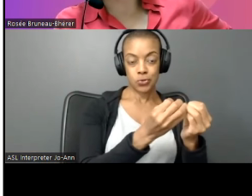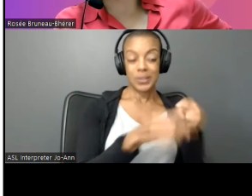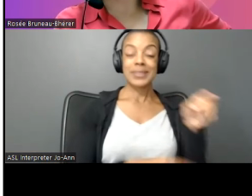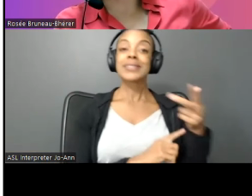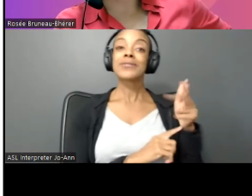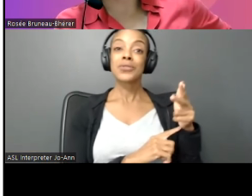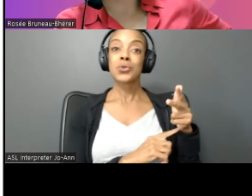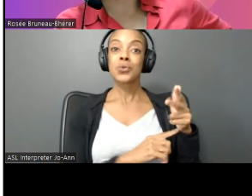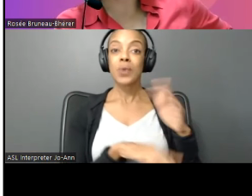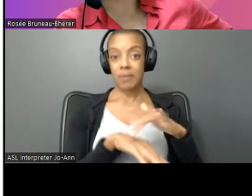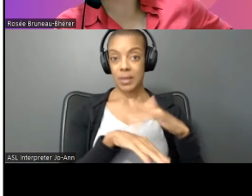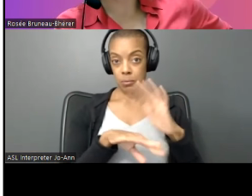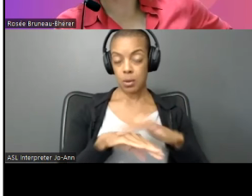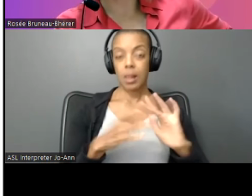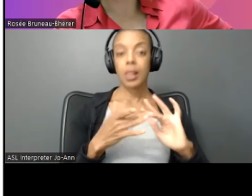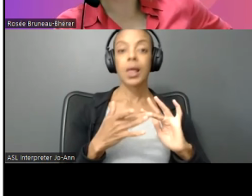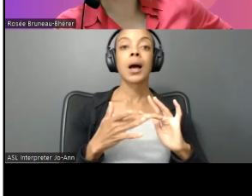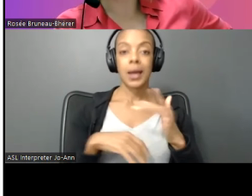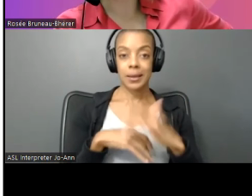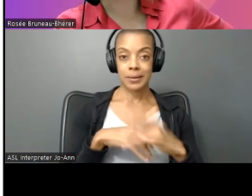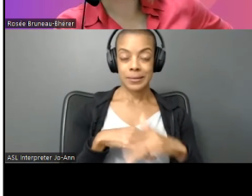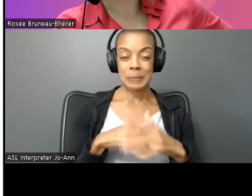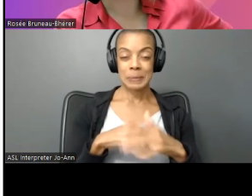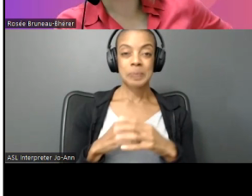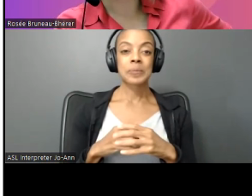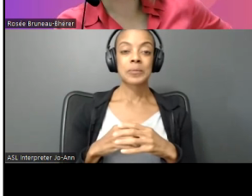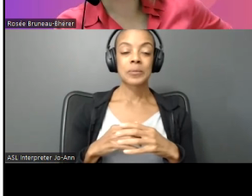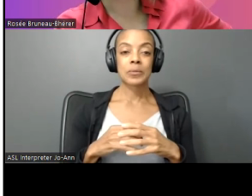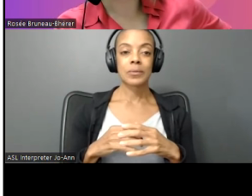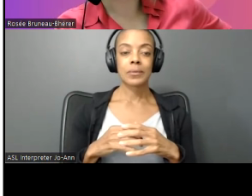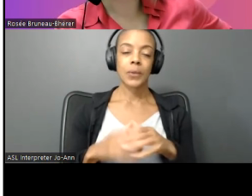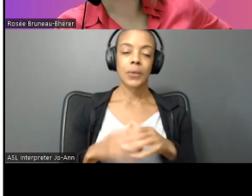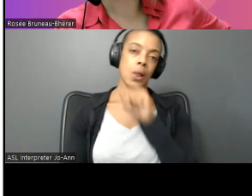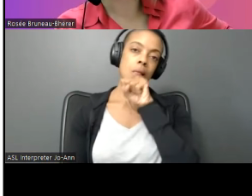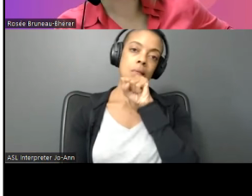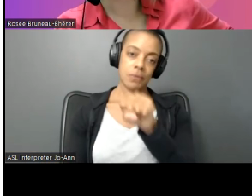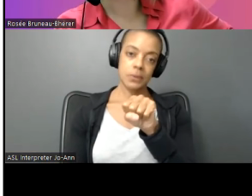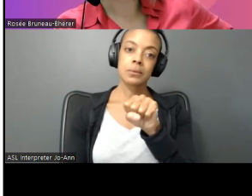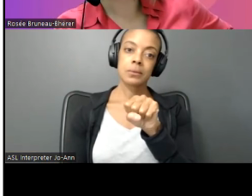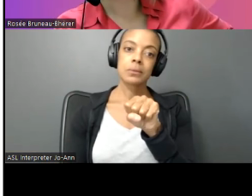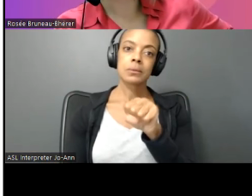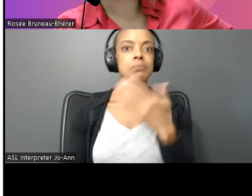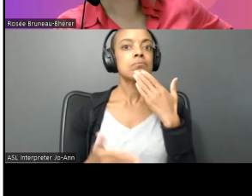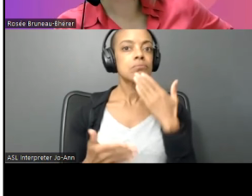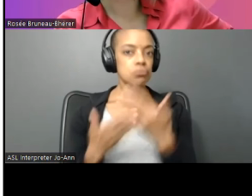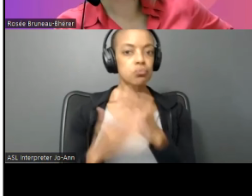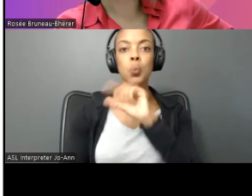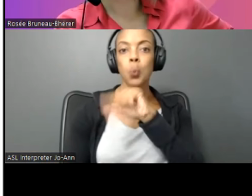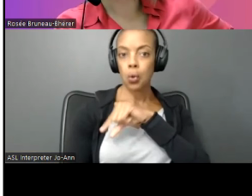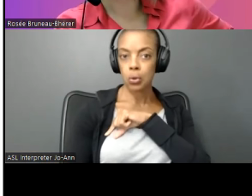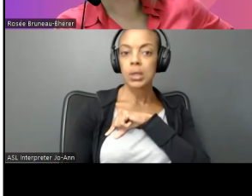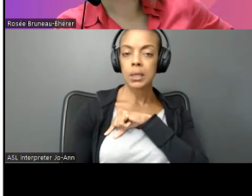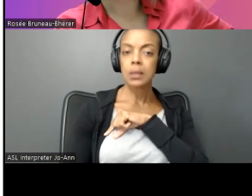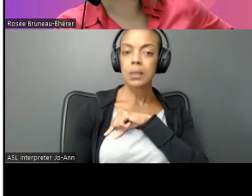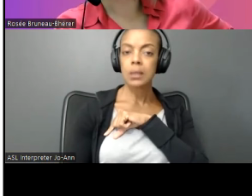available online. It's we love it. It has a great quality, and